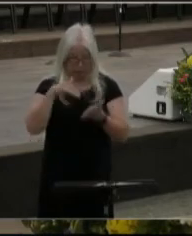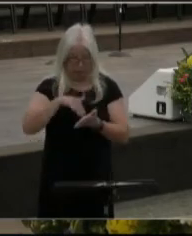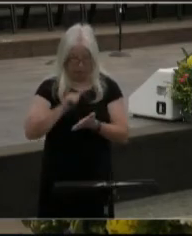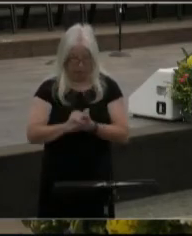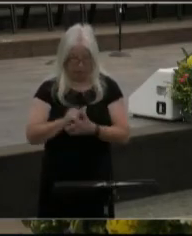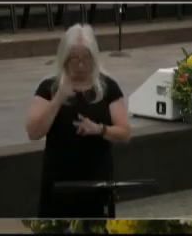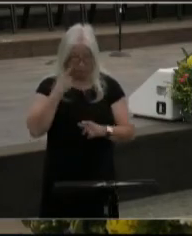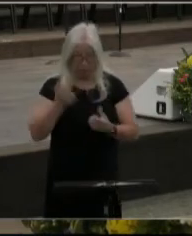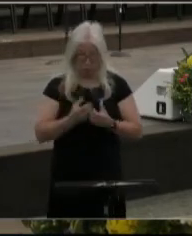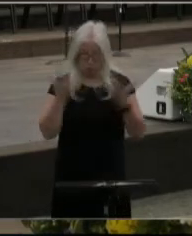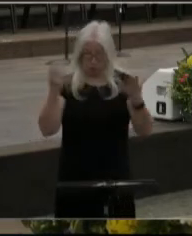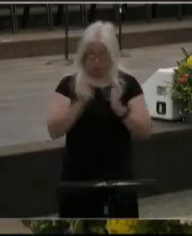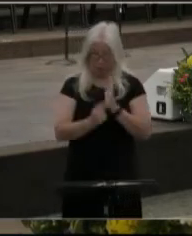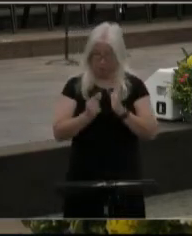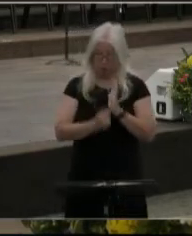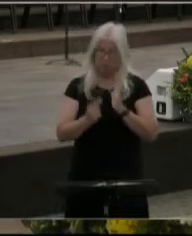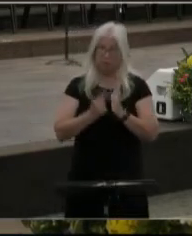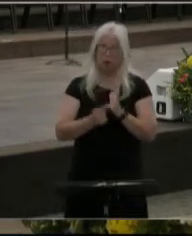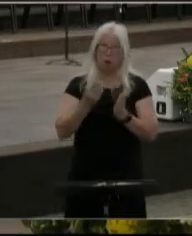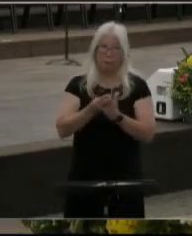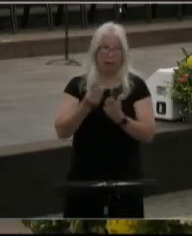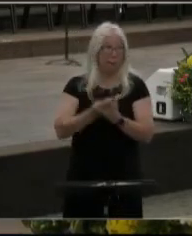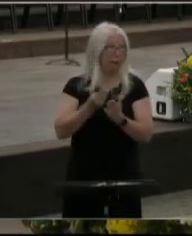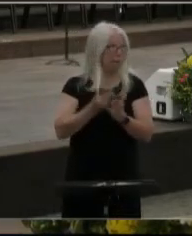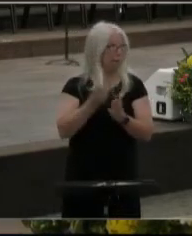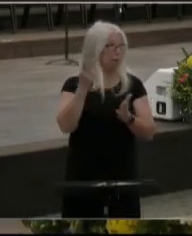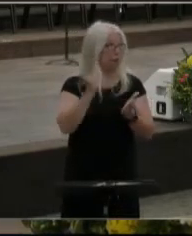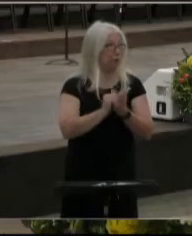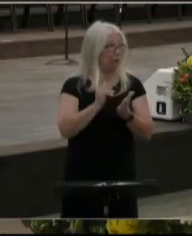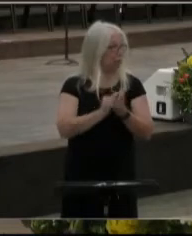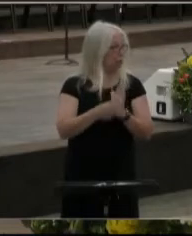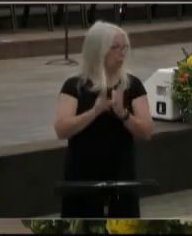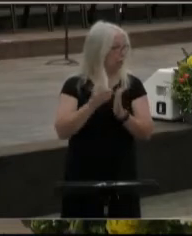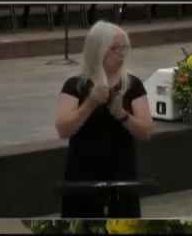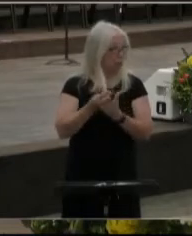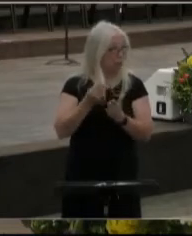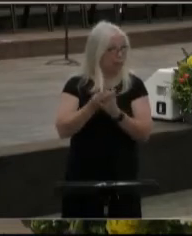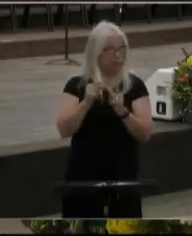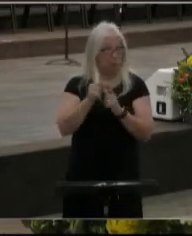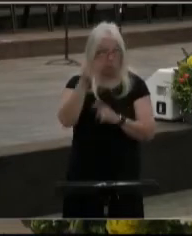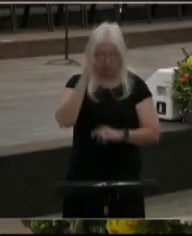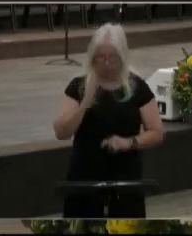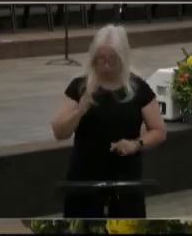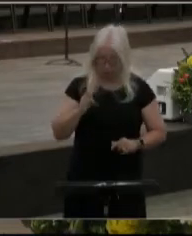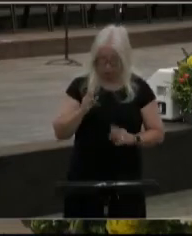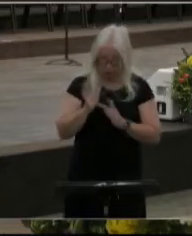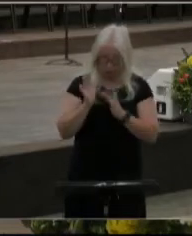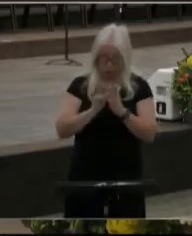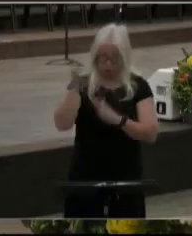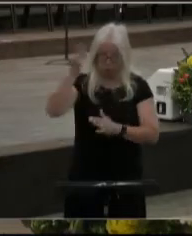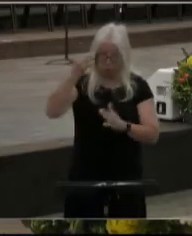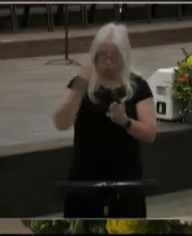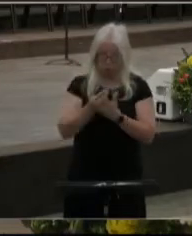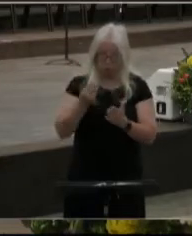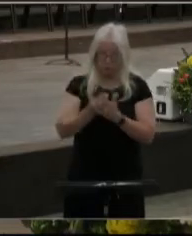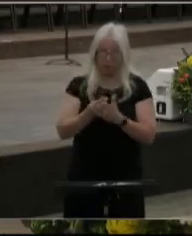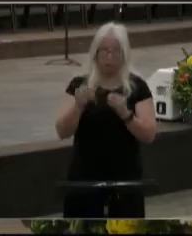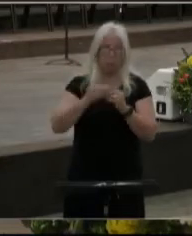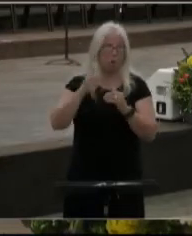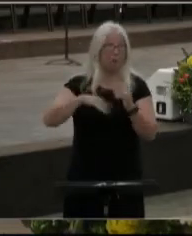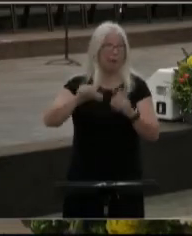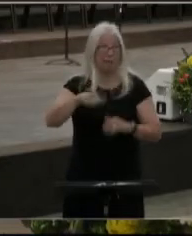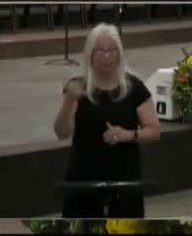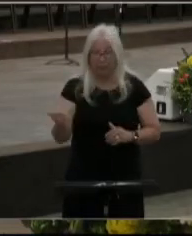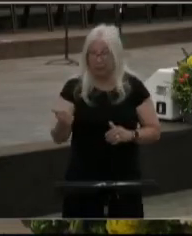this, because there's so many verses on money. I think there's over 2,000 references to money in the Word of God. Jesus preached on money about more than